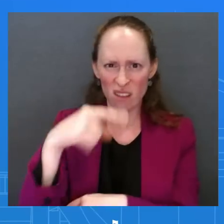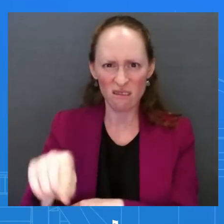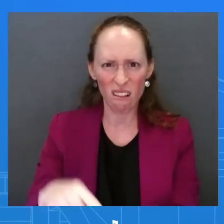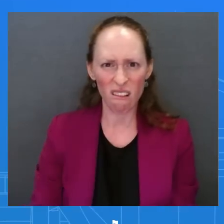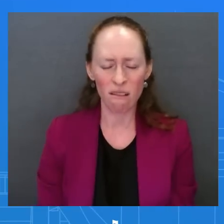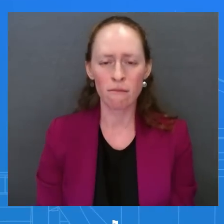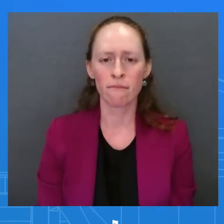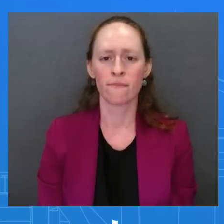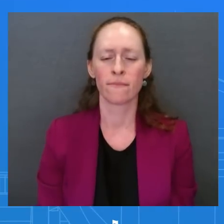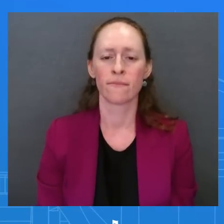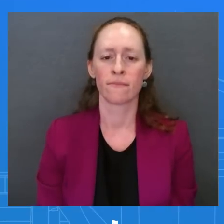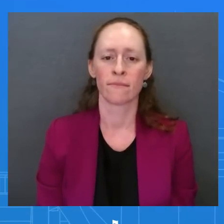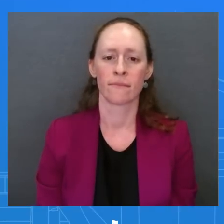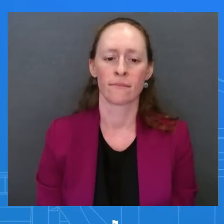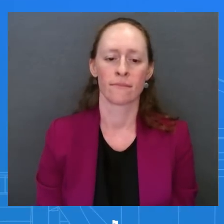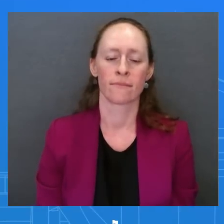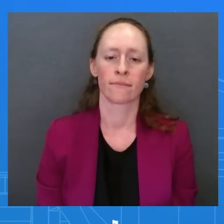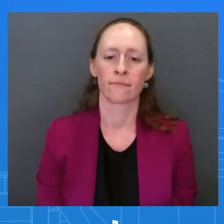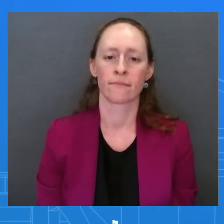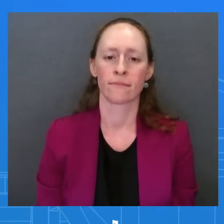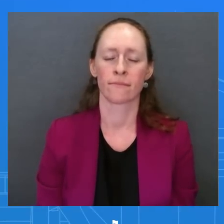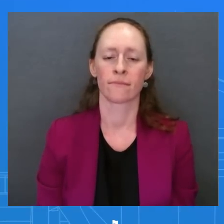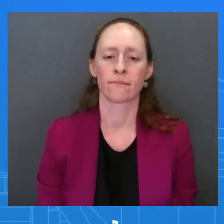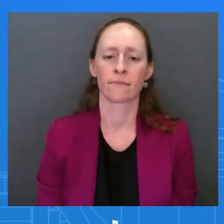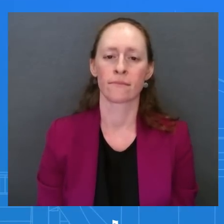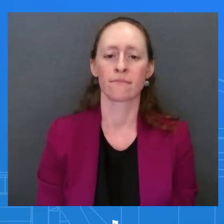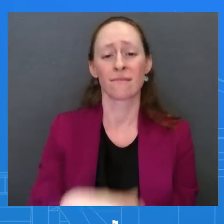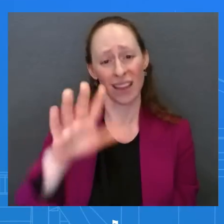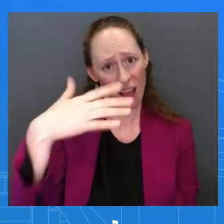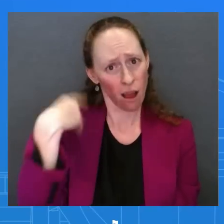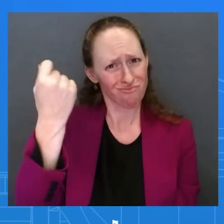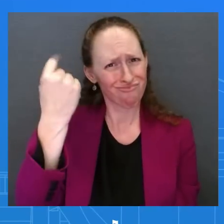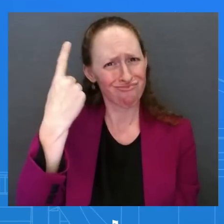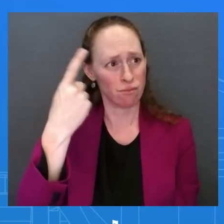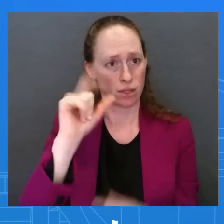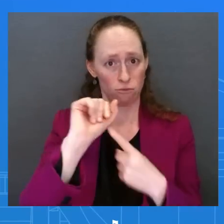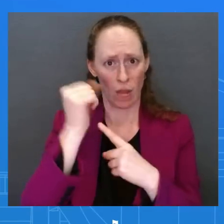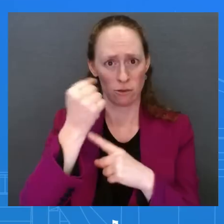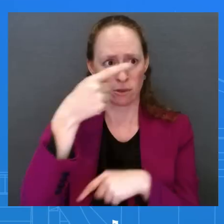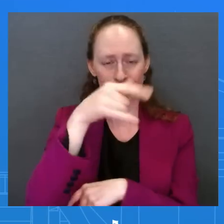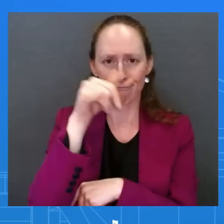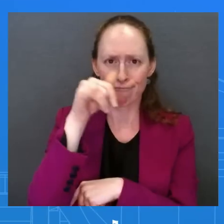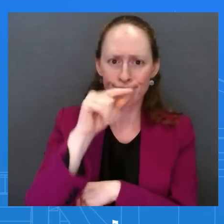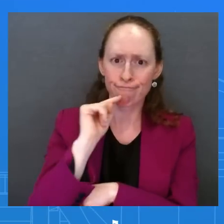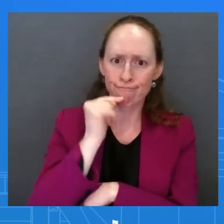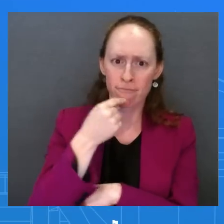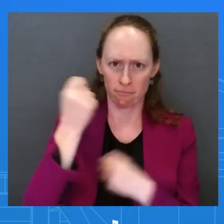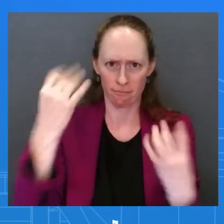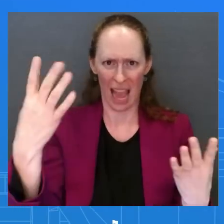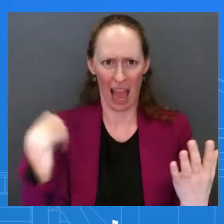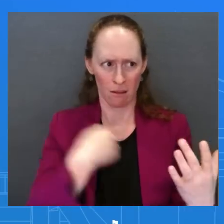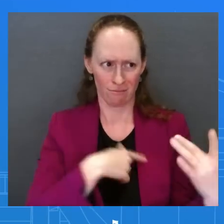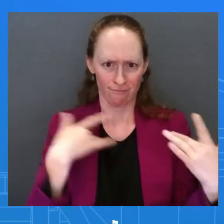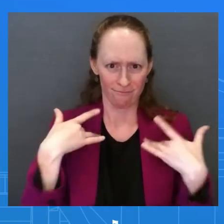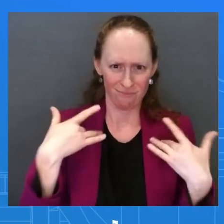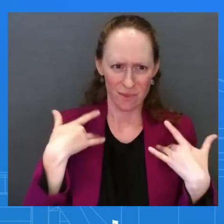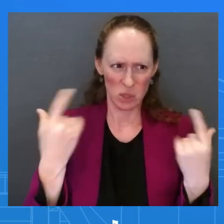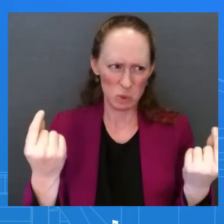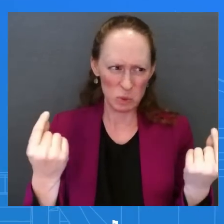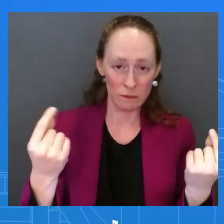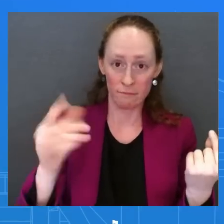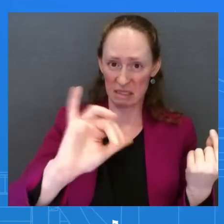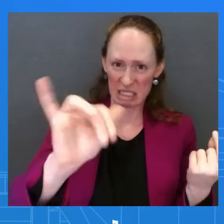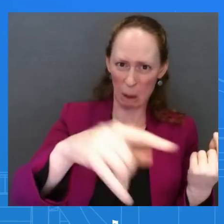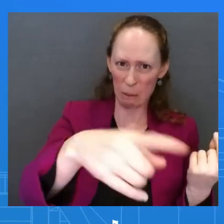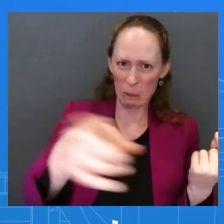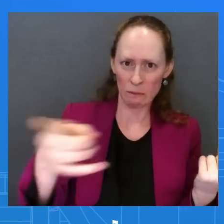take seriously. And we certainly had lots of questions over the course of the weekend, as did you, about the situation in Russia and the